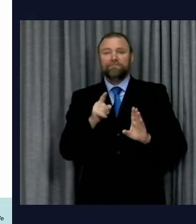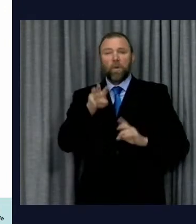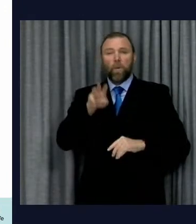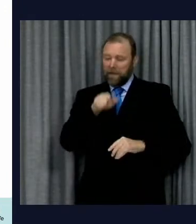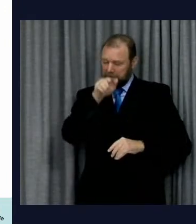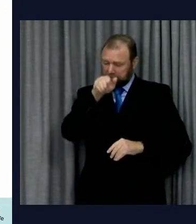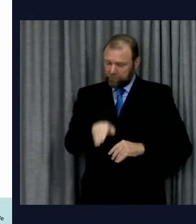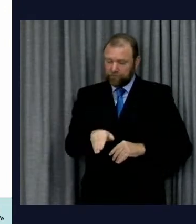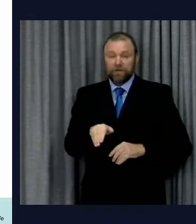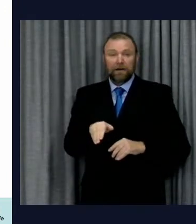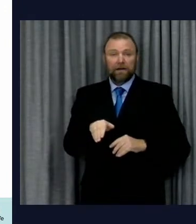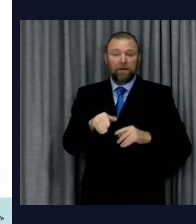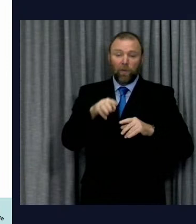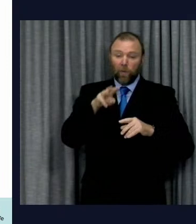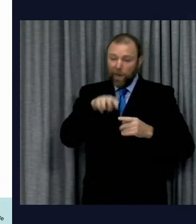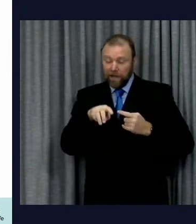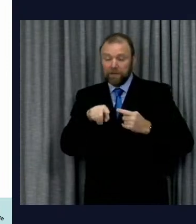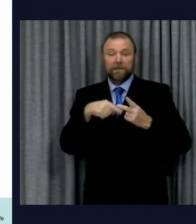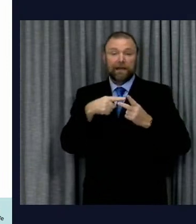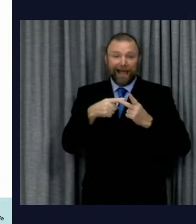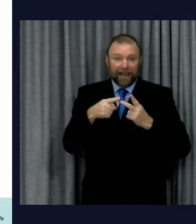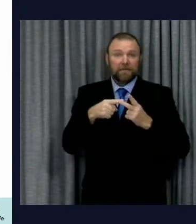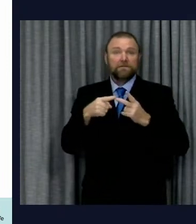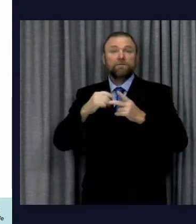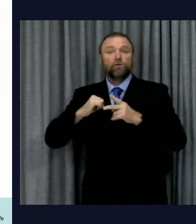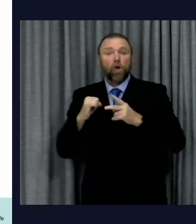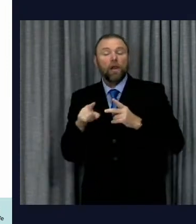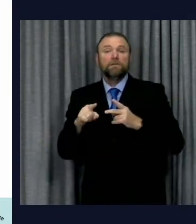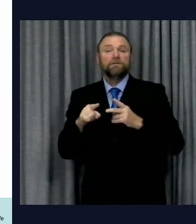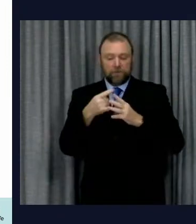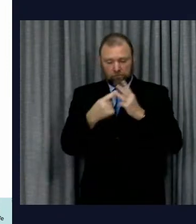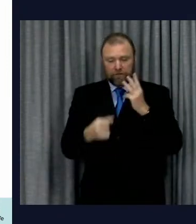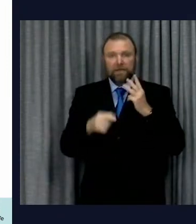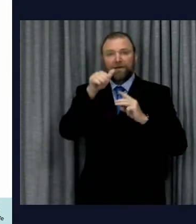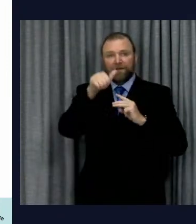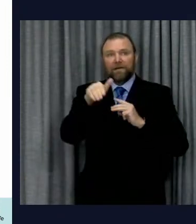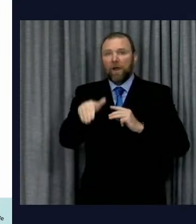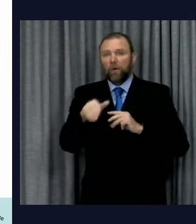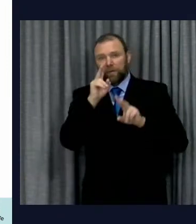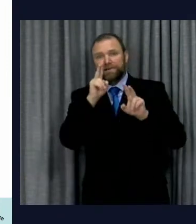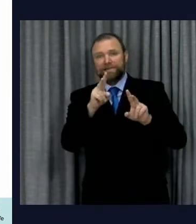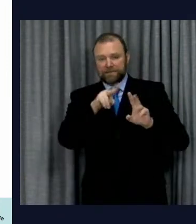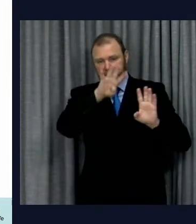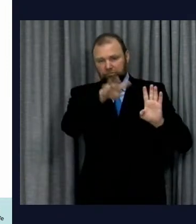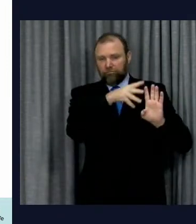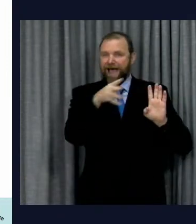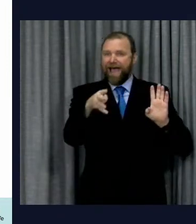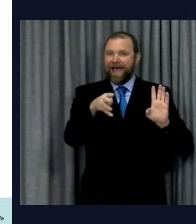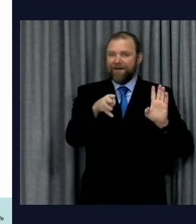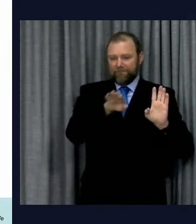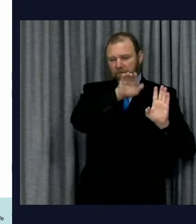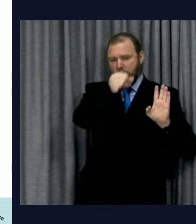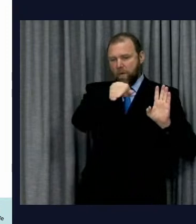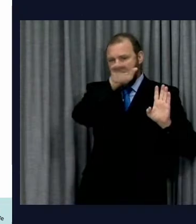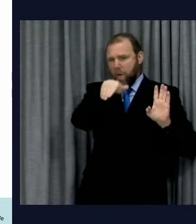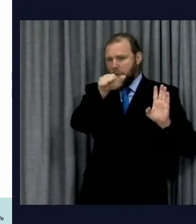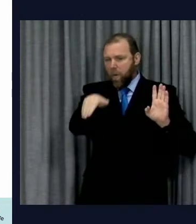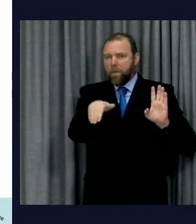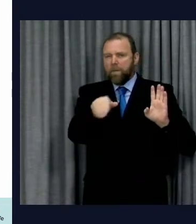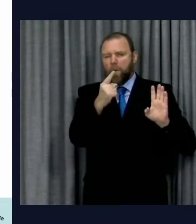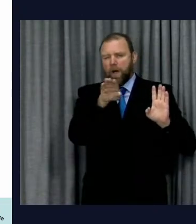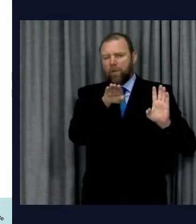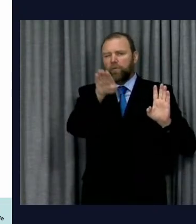Wales, England and Scotland. You see that there at the end of the graph. Wales is